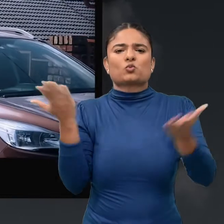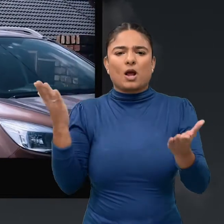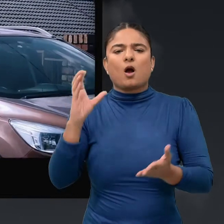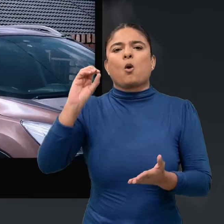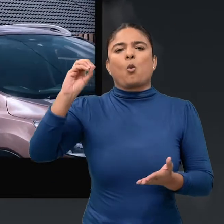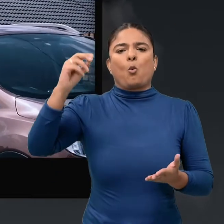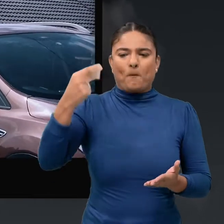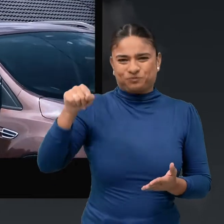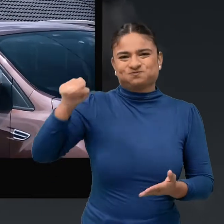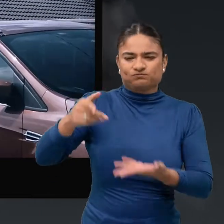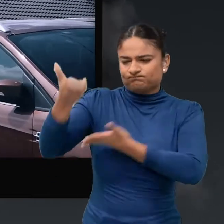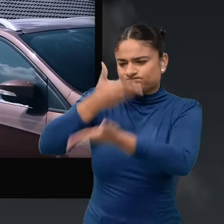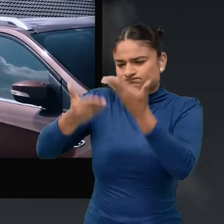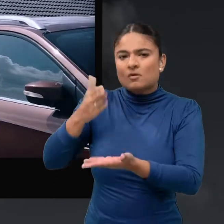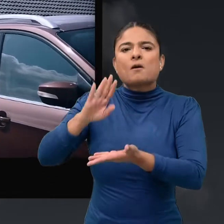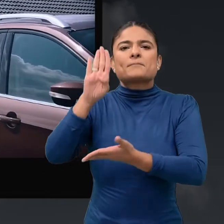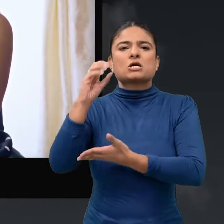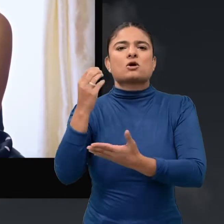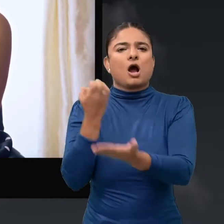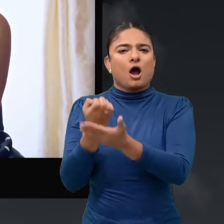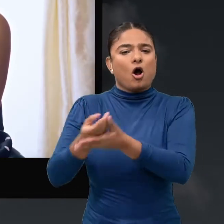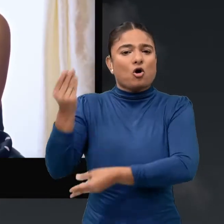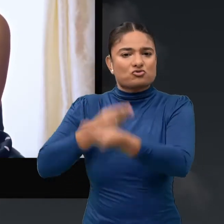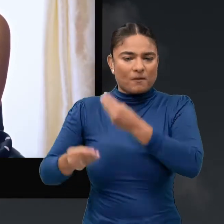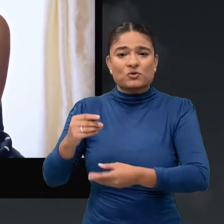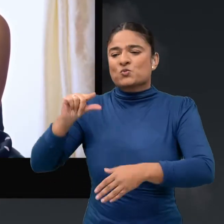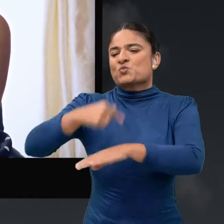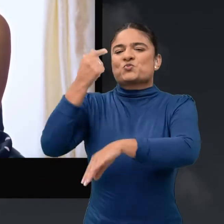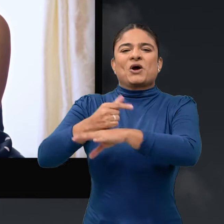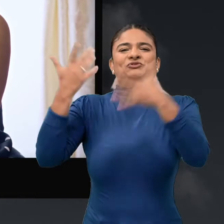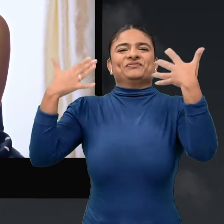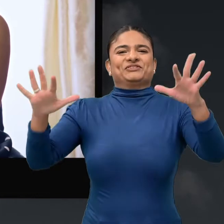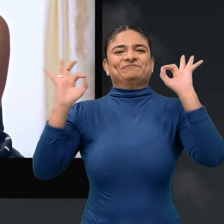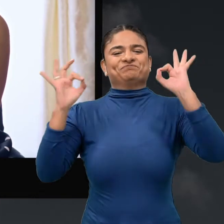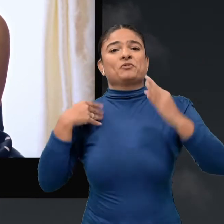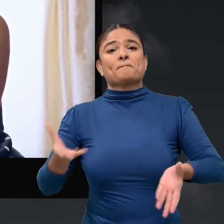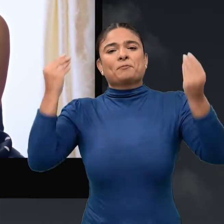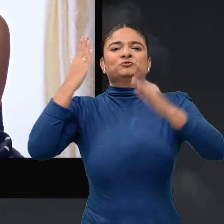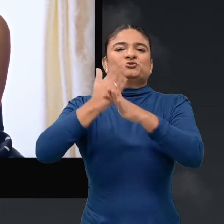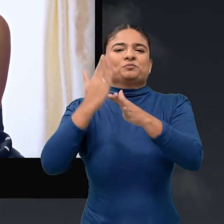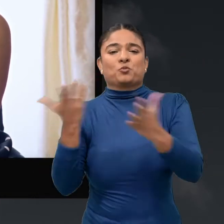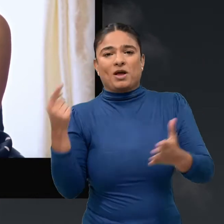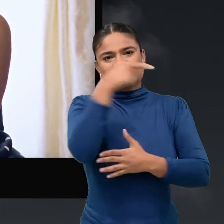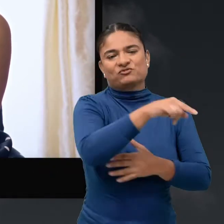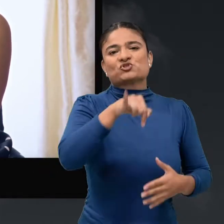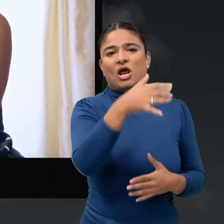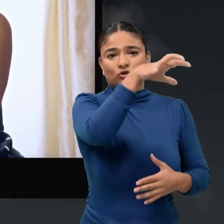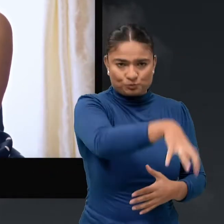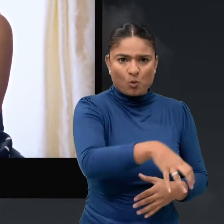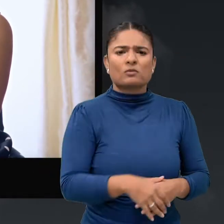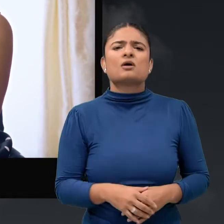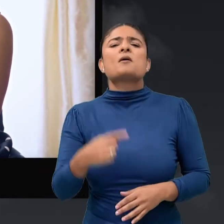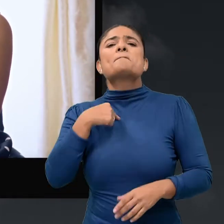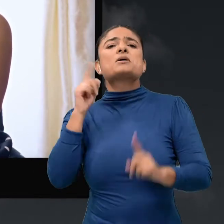Potch University to study a BCom in economics. And shortly after graduating, I landed a job in